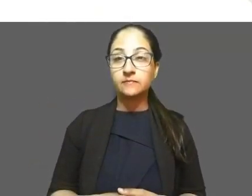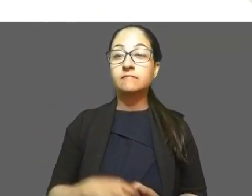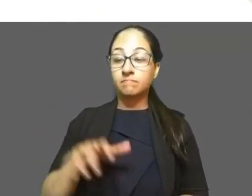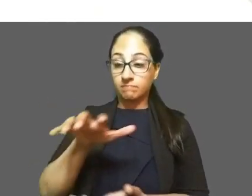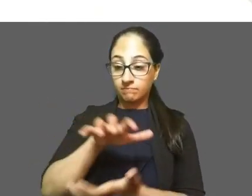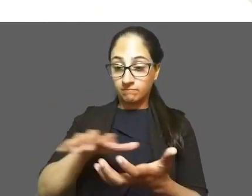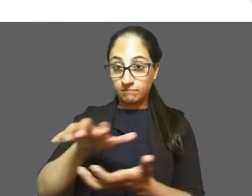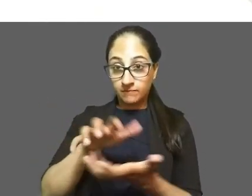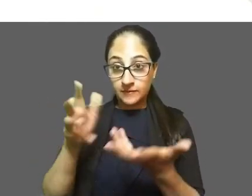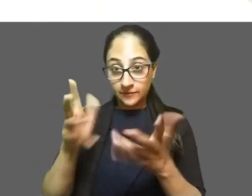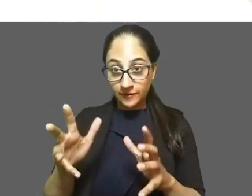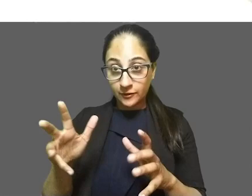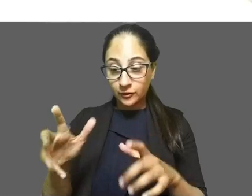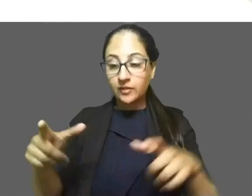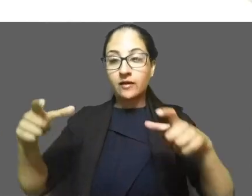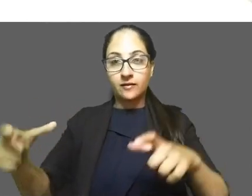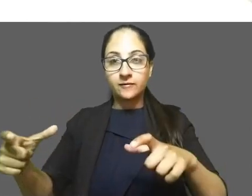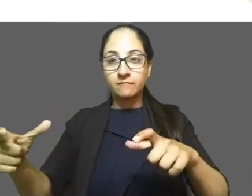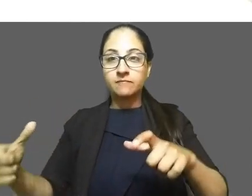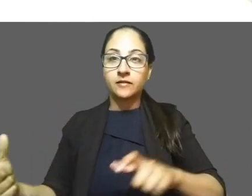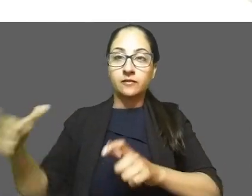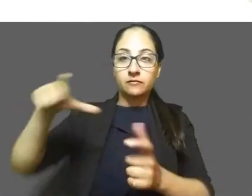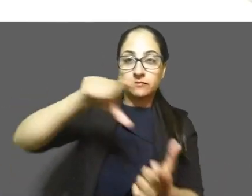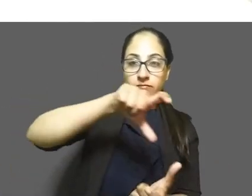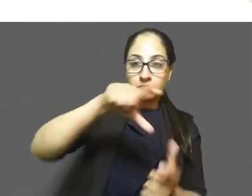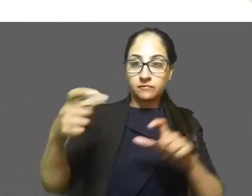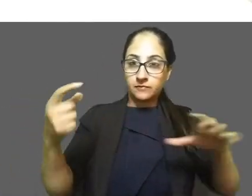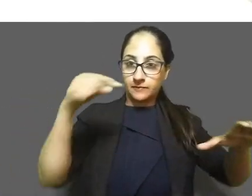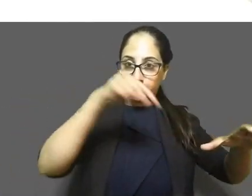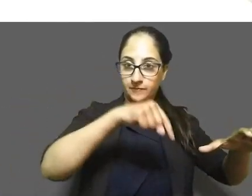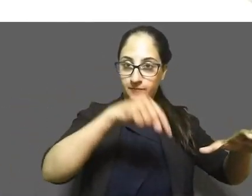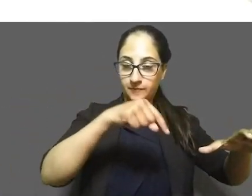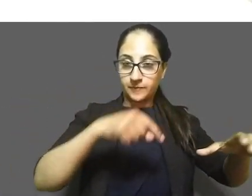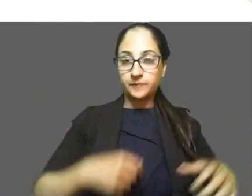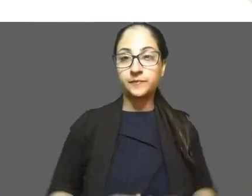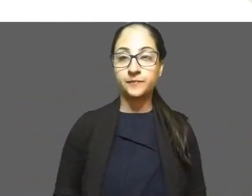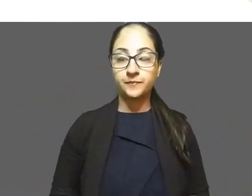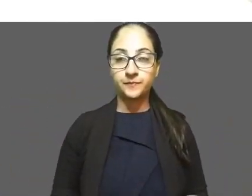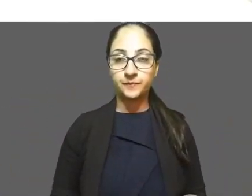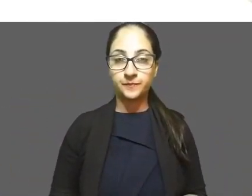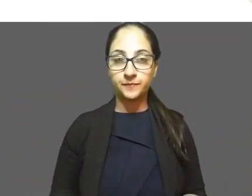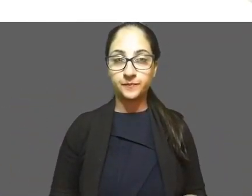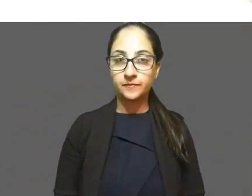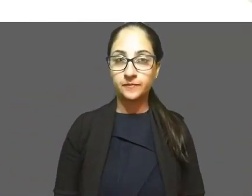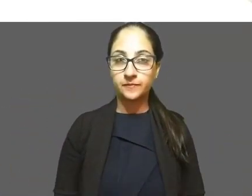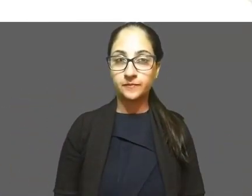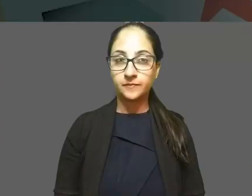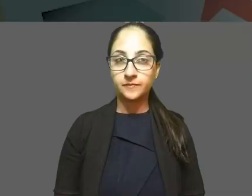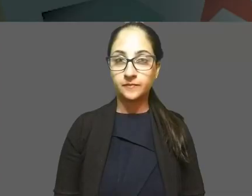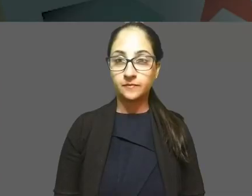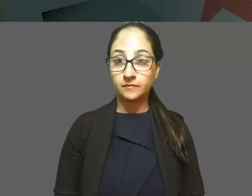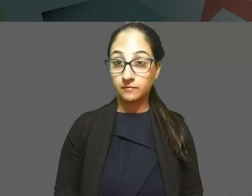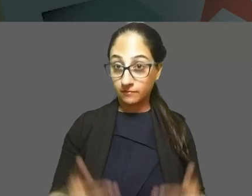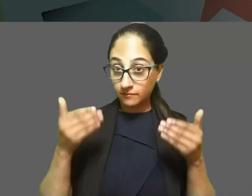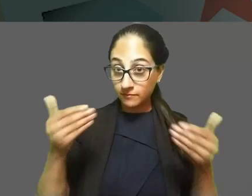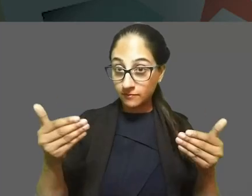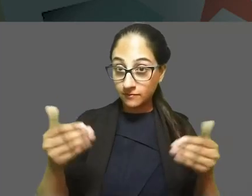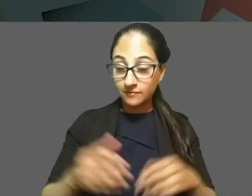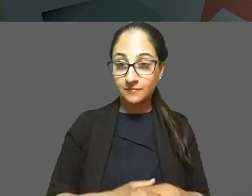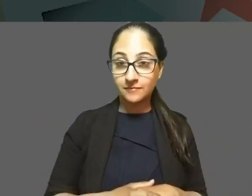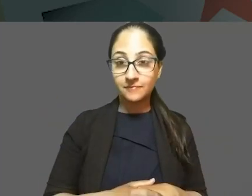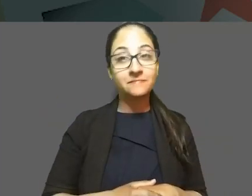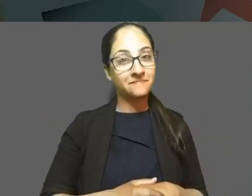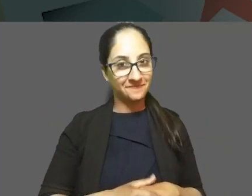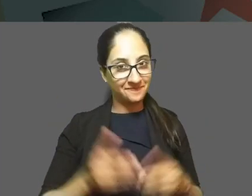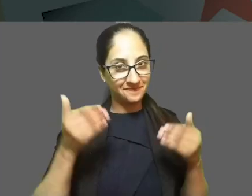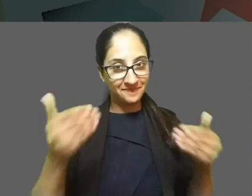And after that, we're going to add the wet ingredients to the dry ingredients. All right, right